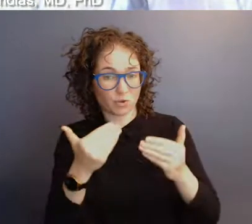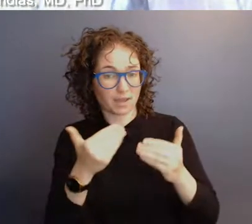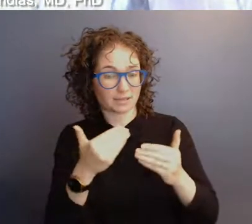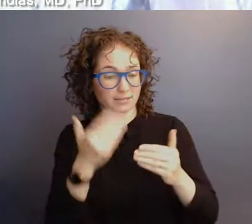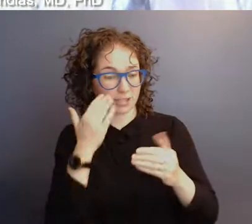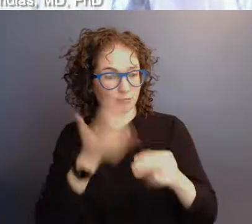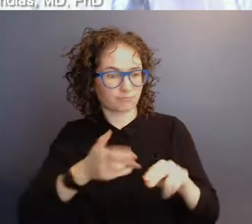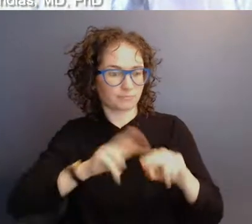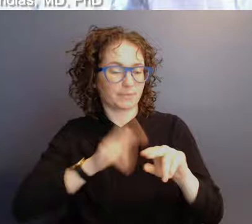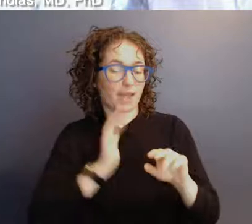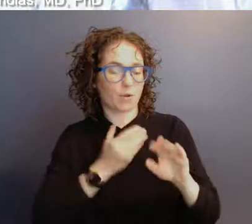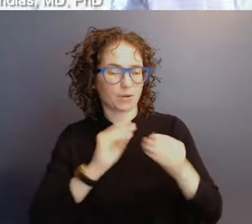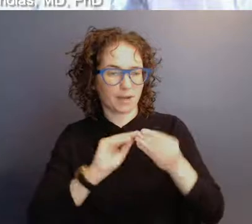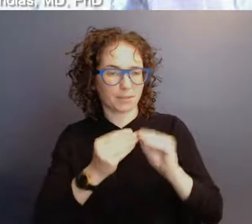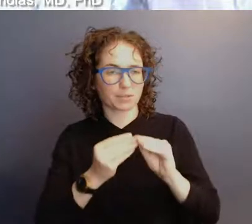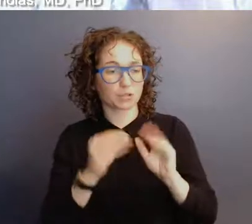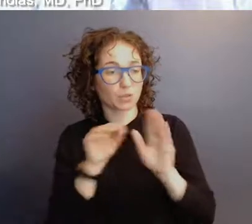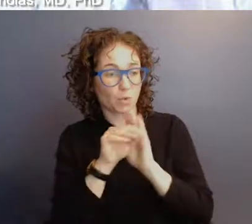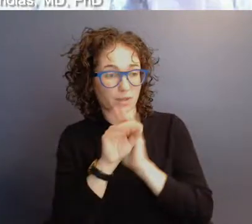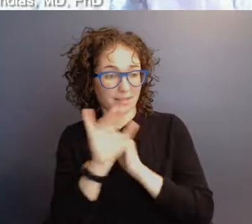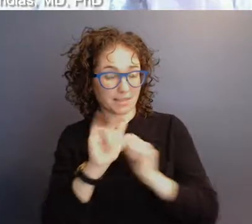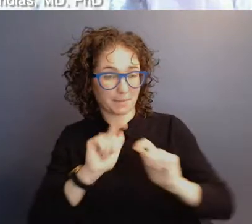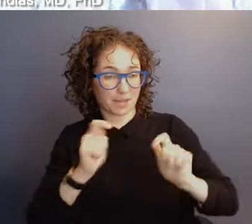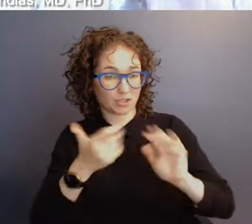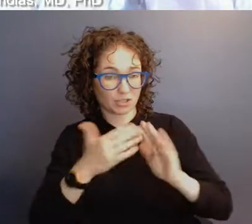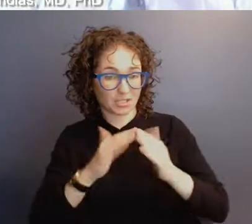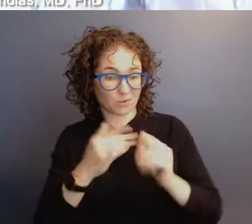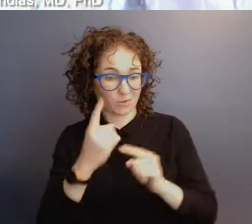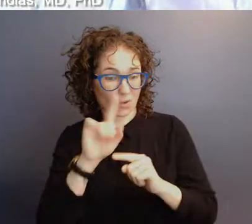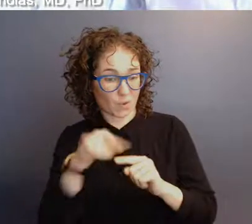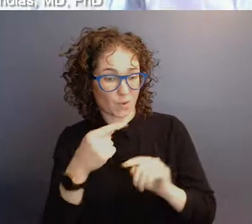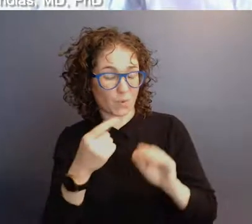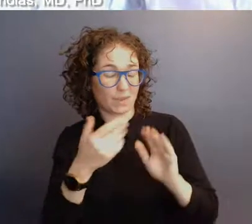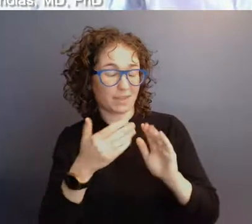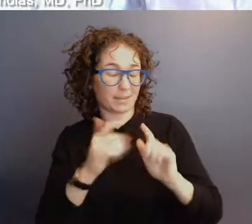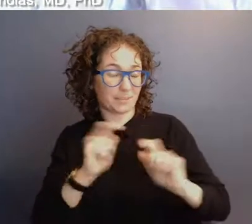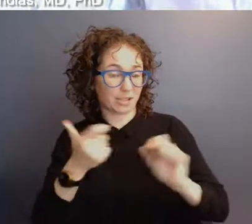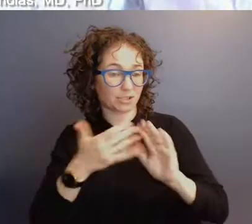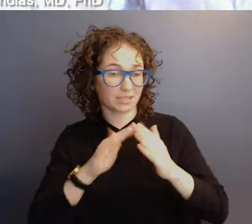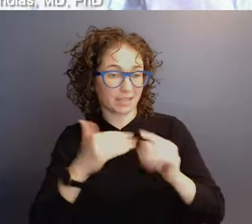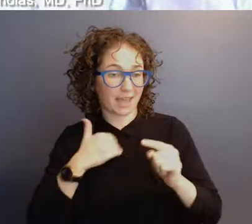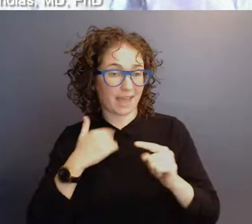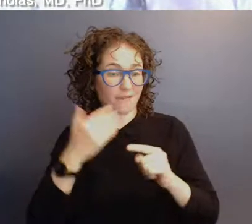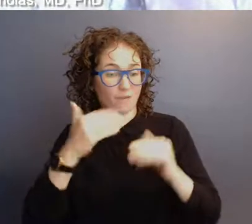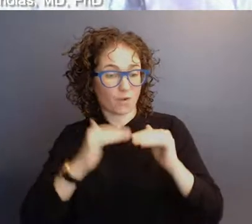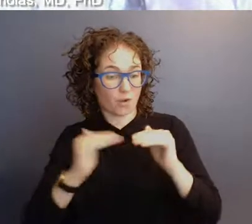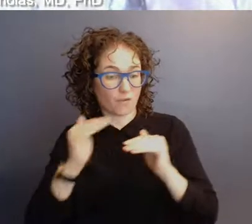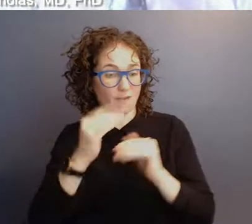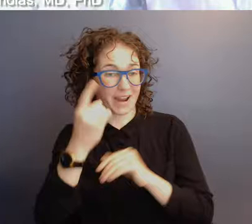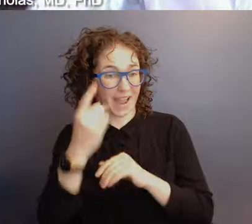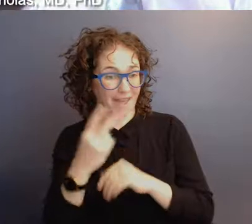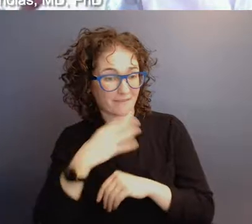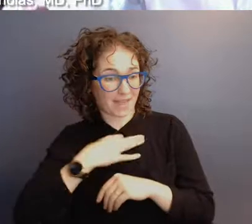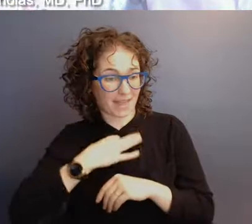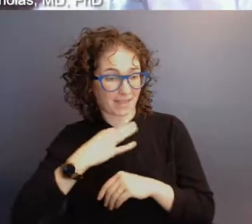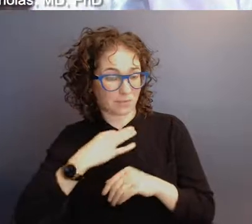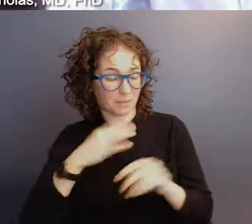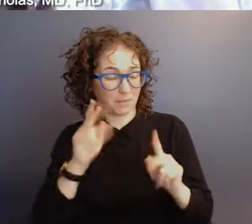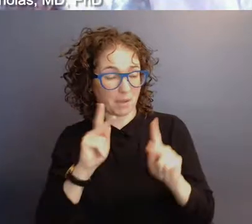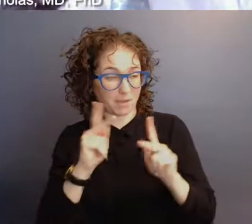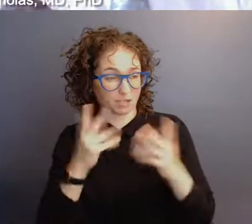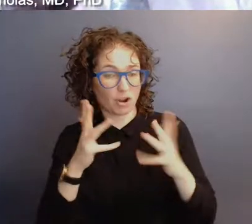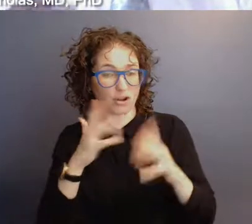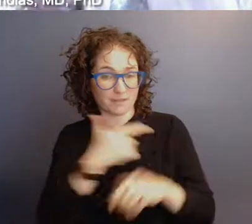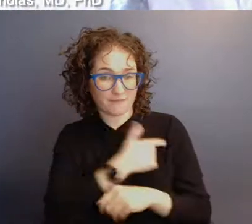Orleans as a major city is one of the only major cities that has over half of its eligible population vaccinated at this point in time. And again,